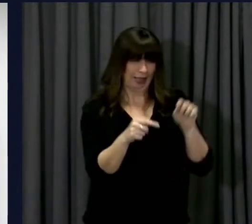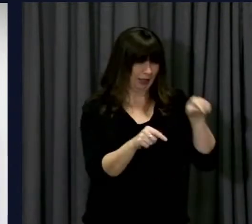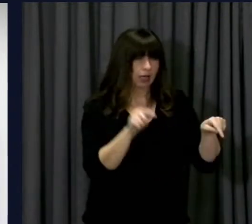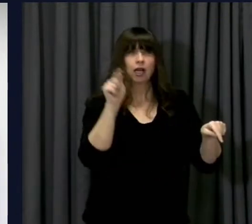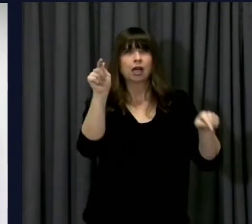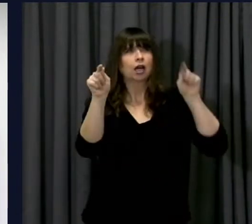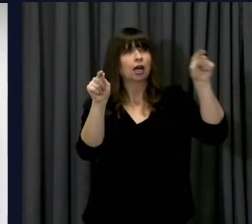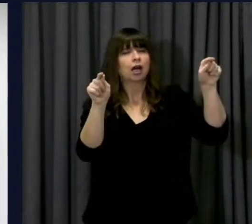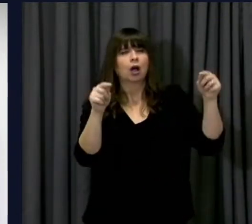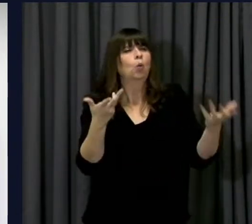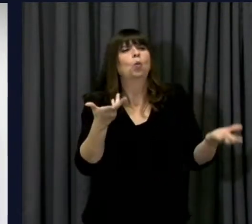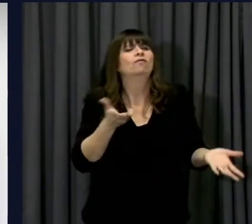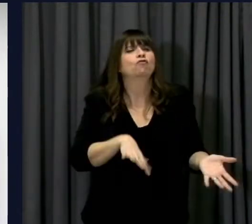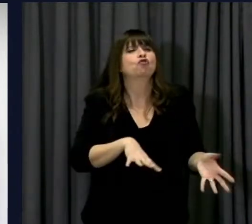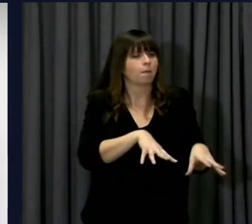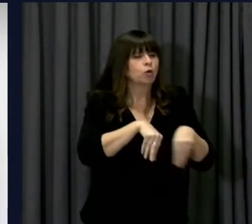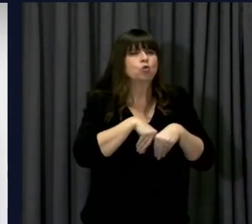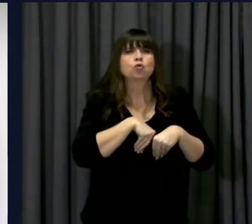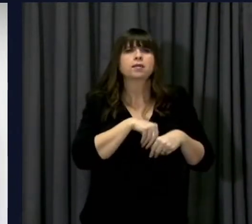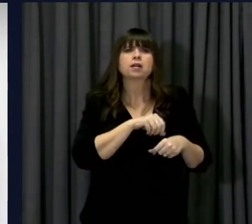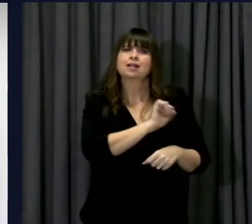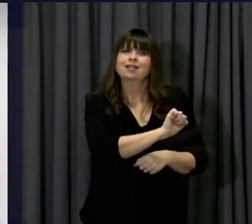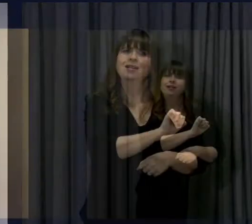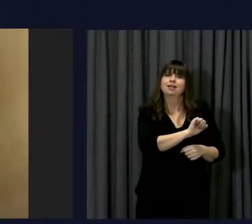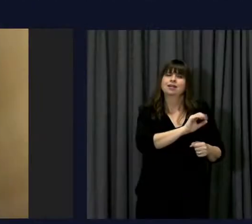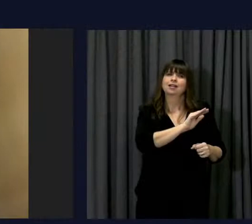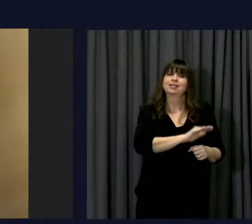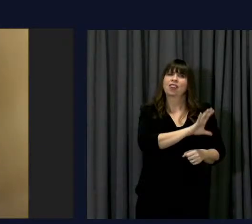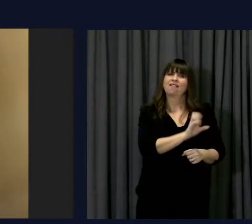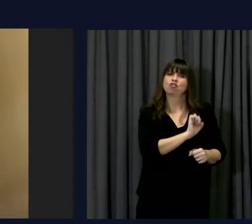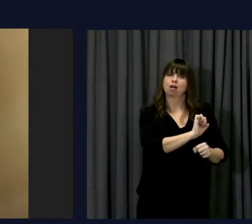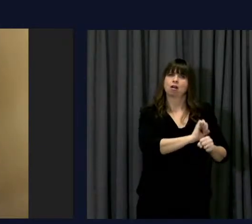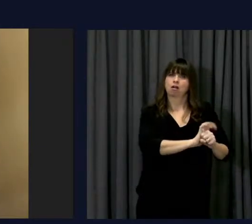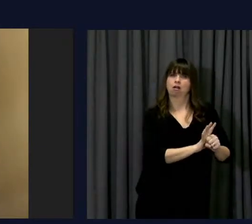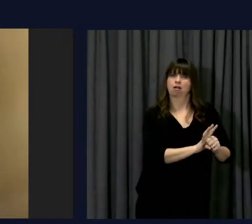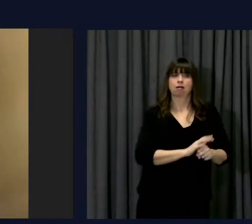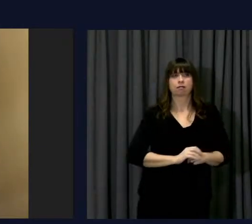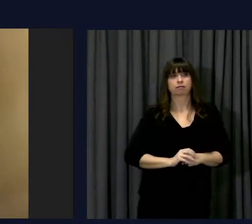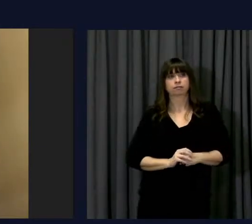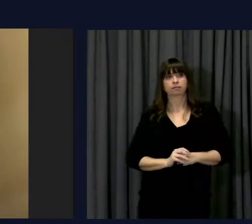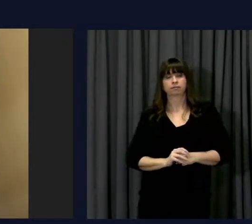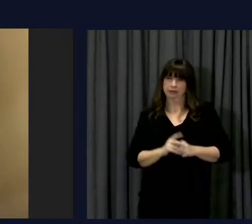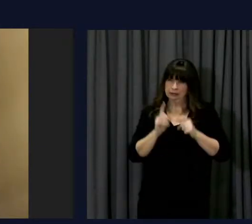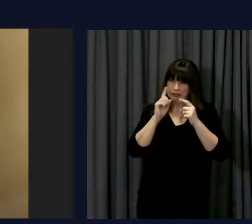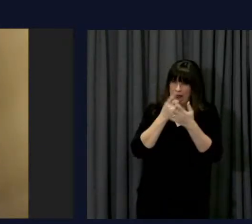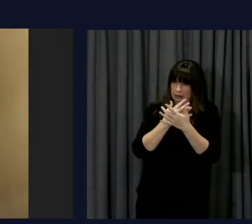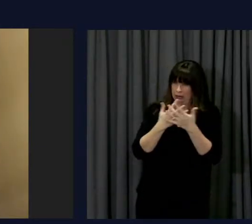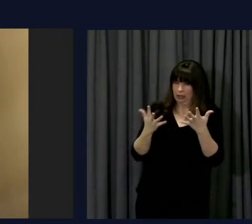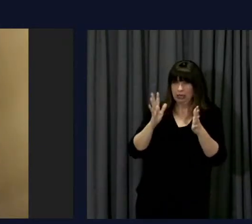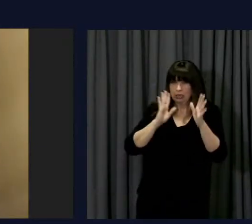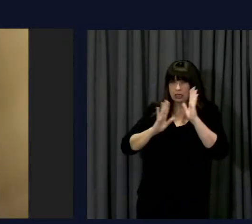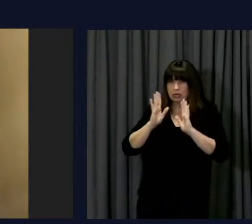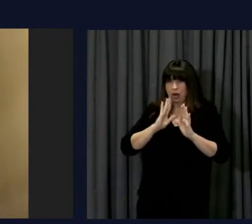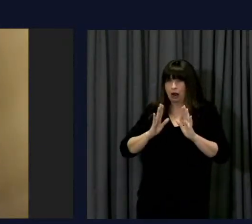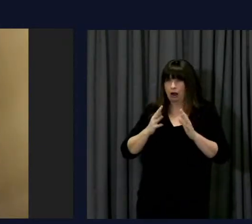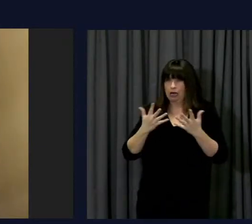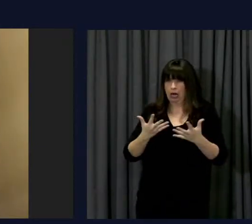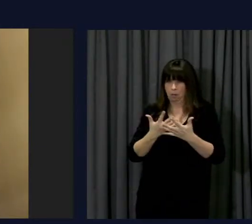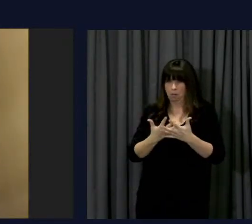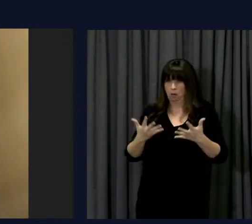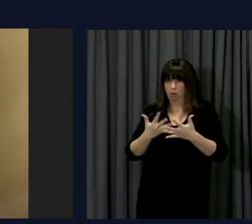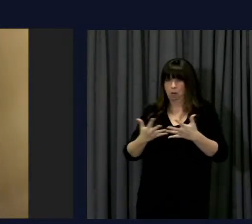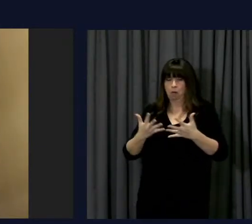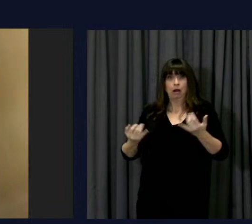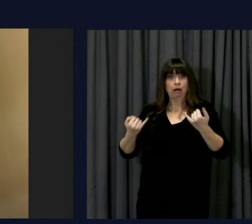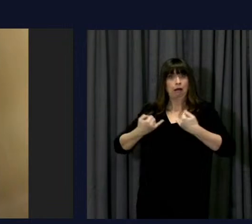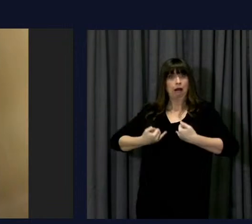variant here in Wales. Thank you, Health Minister. We are seeing reports of more younger people becoming seriously ill with coronavirus, perhaps